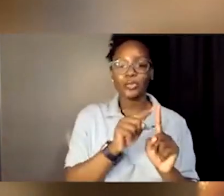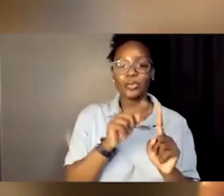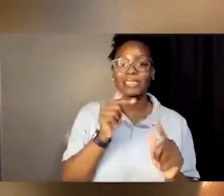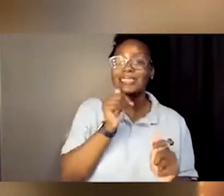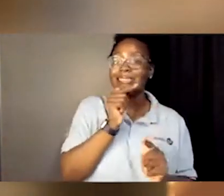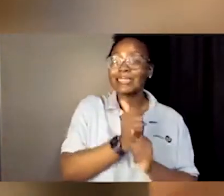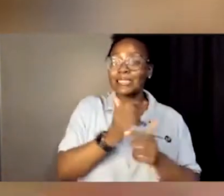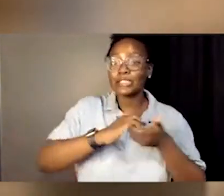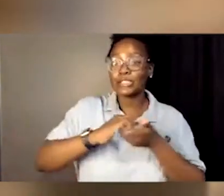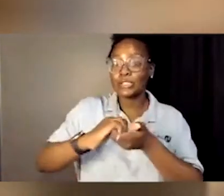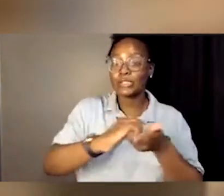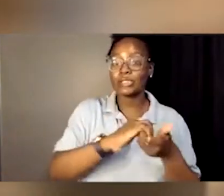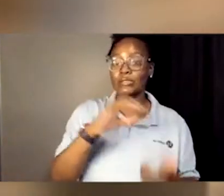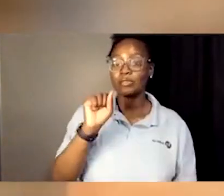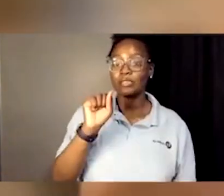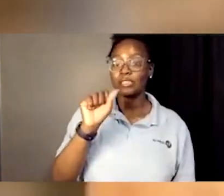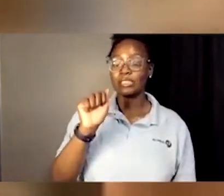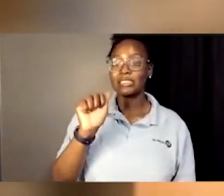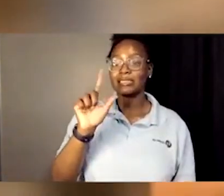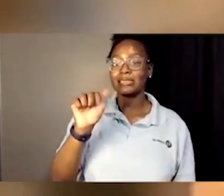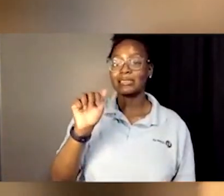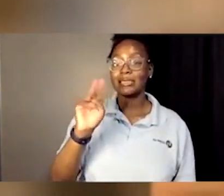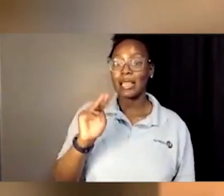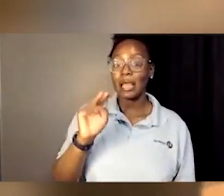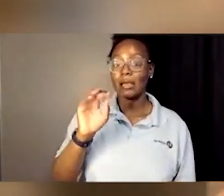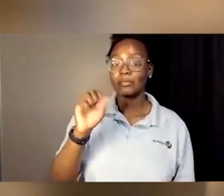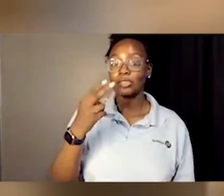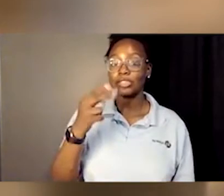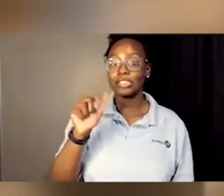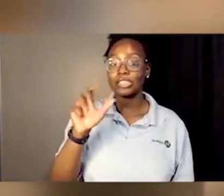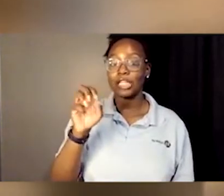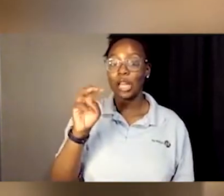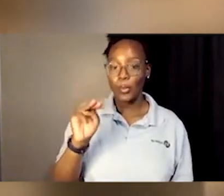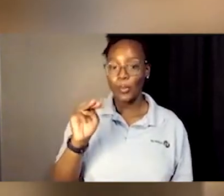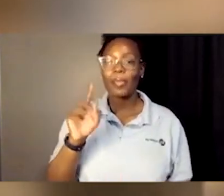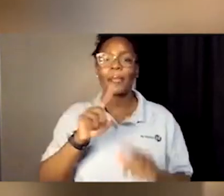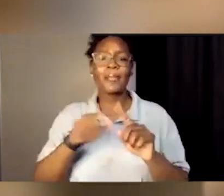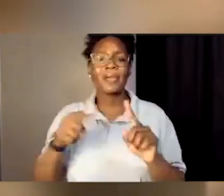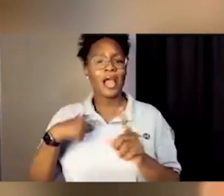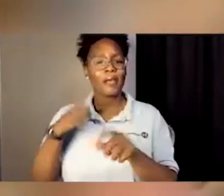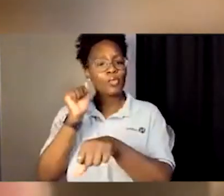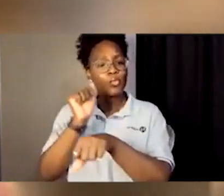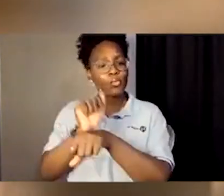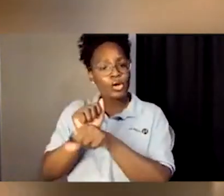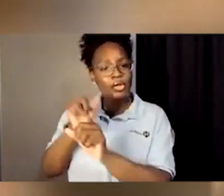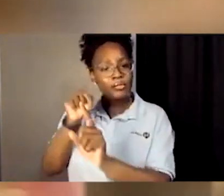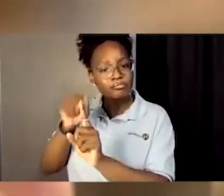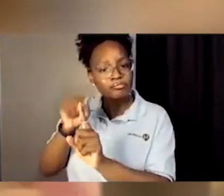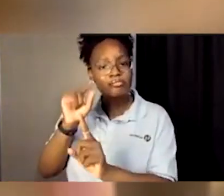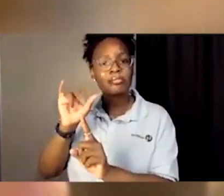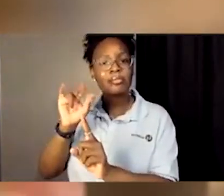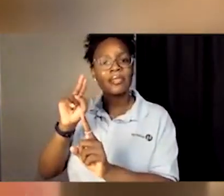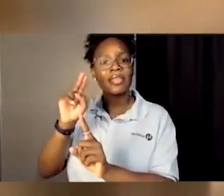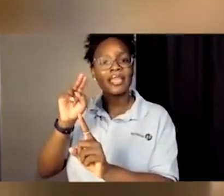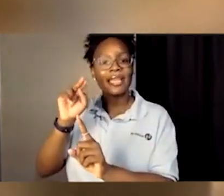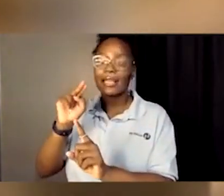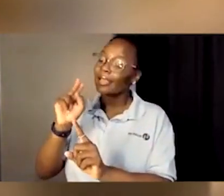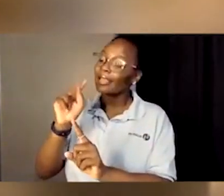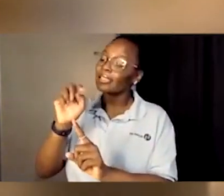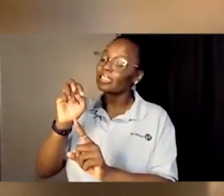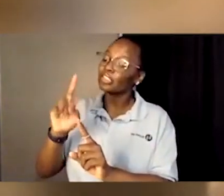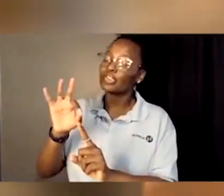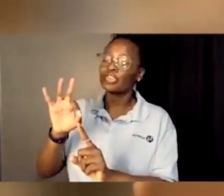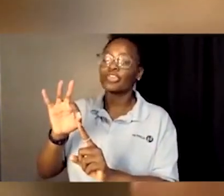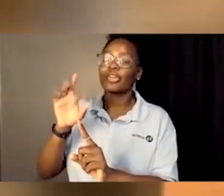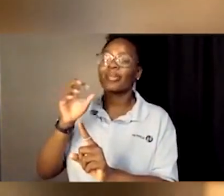for 5-6 years now, but I've worked very much in interfaith for probably about 20 years. And it's funny, isn't it, that